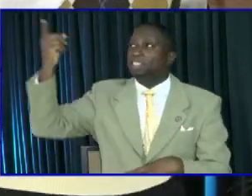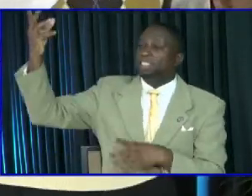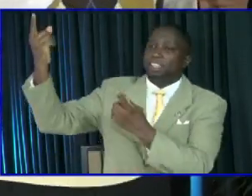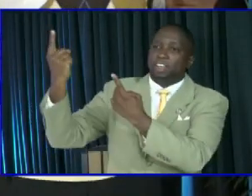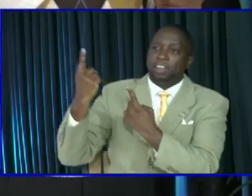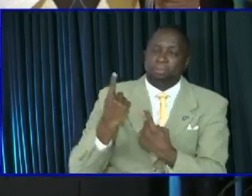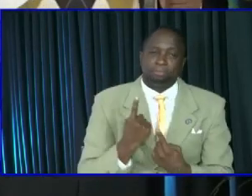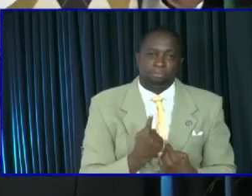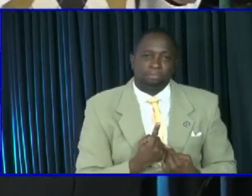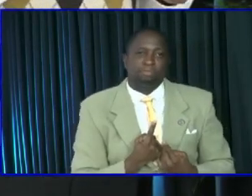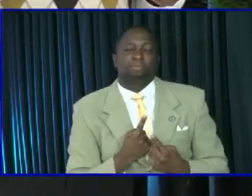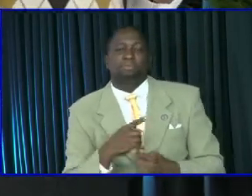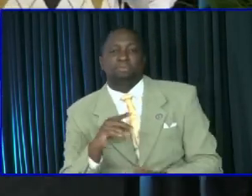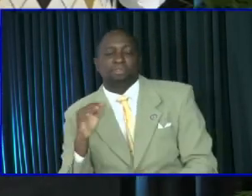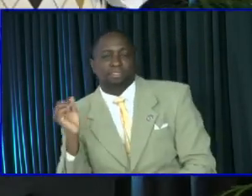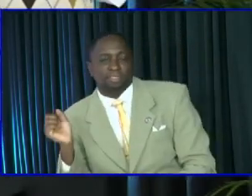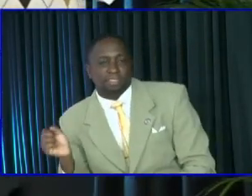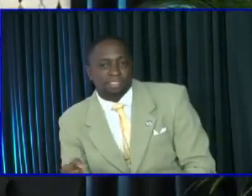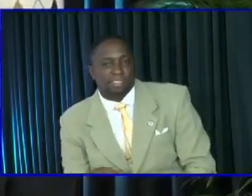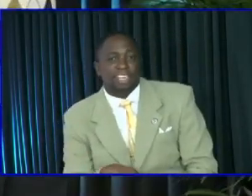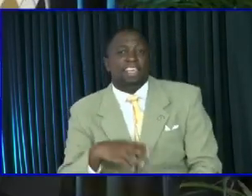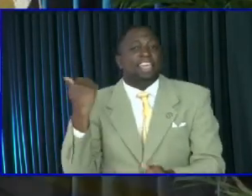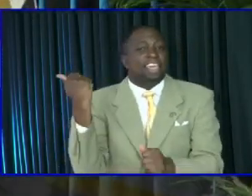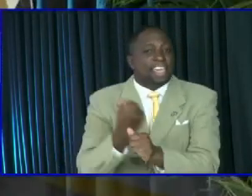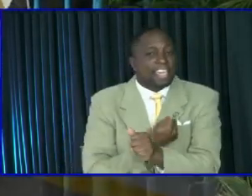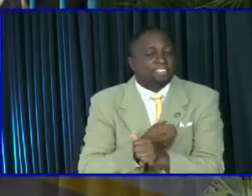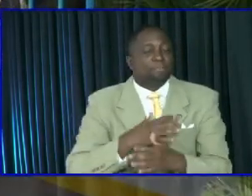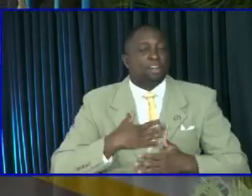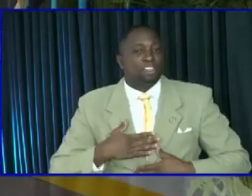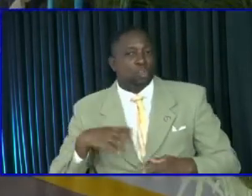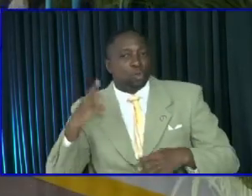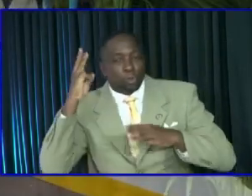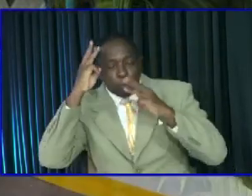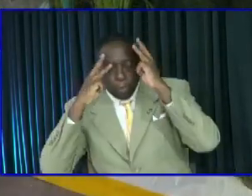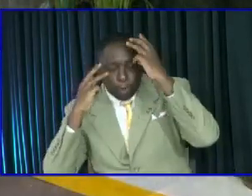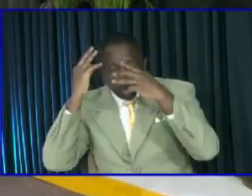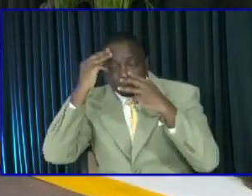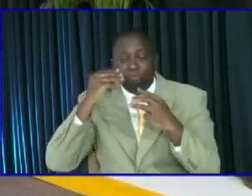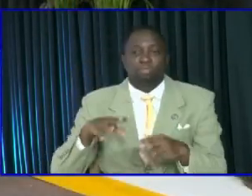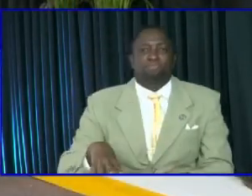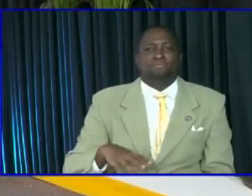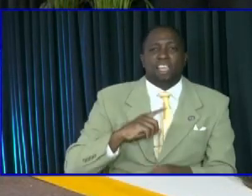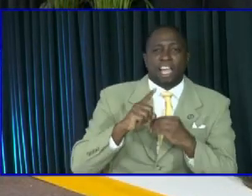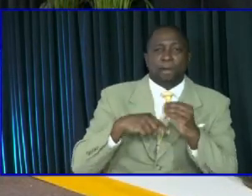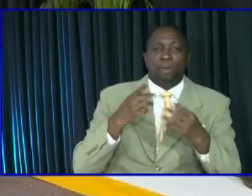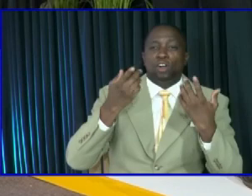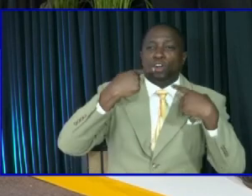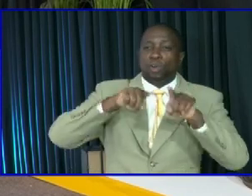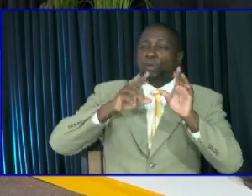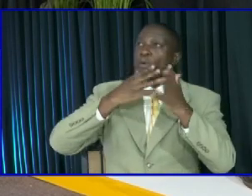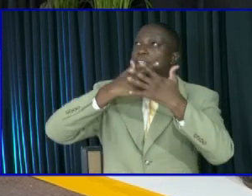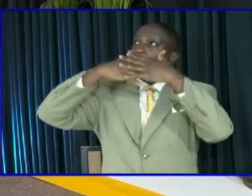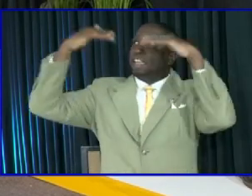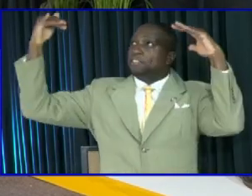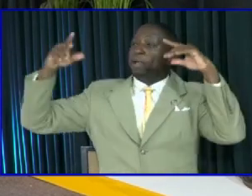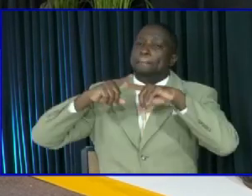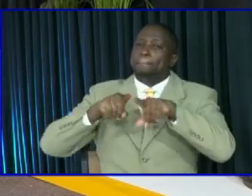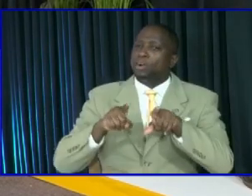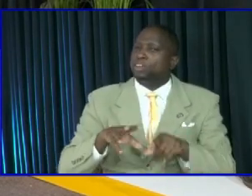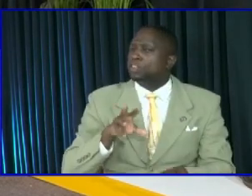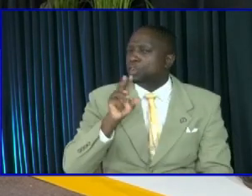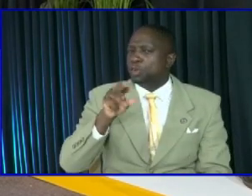when he comes. Well, everybody's worried about a hell and bomb, but